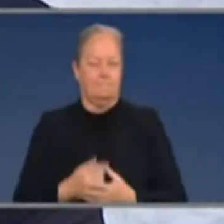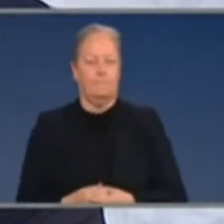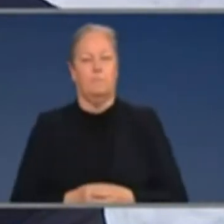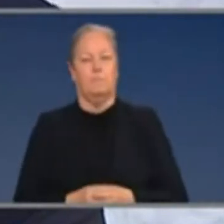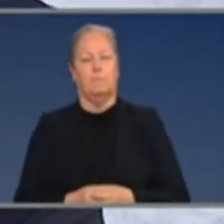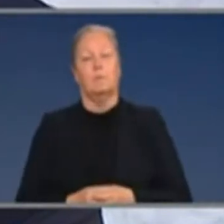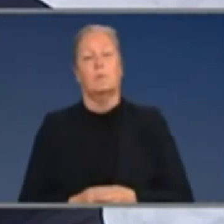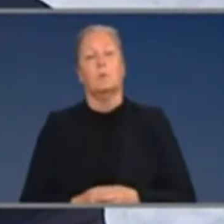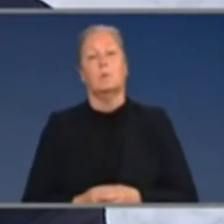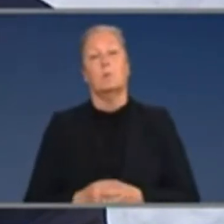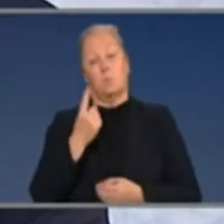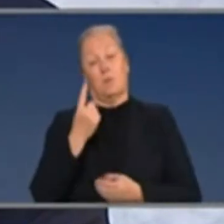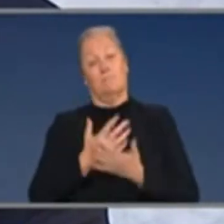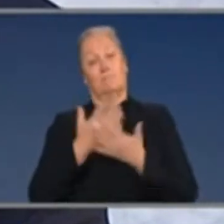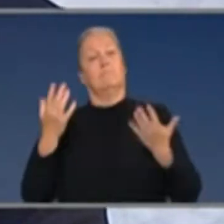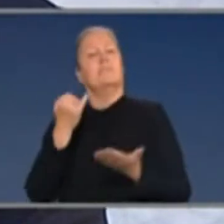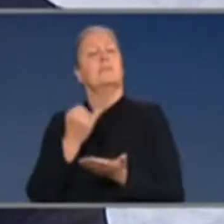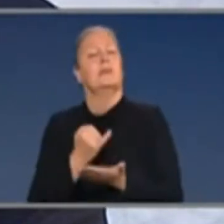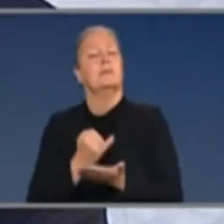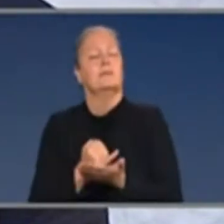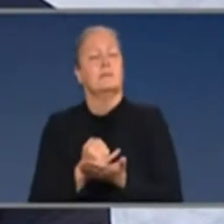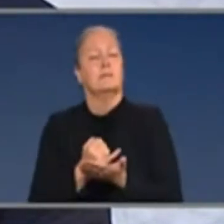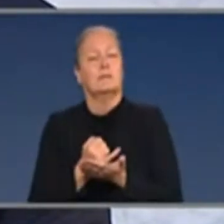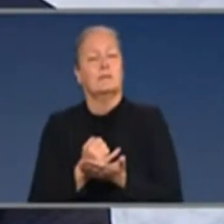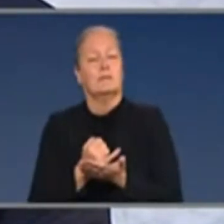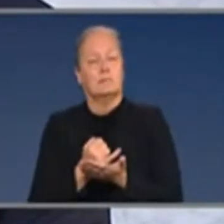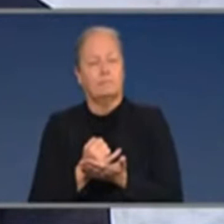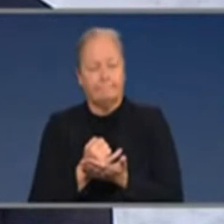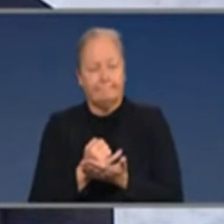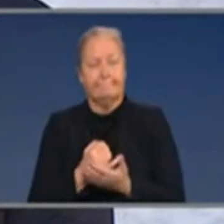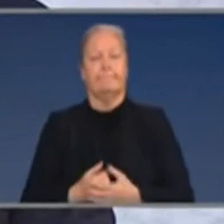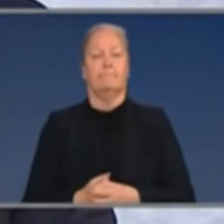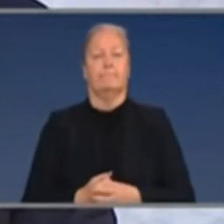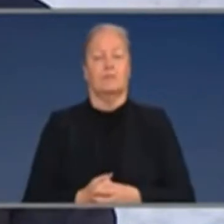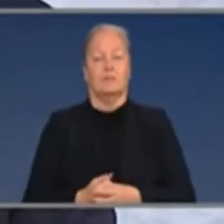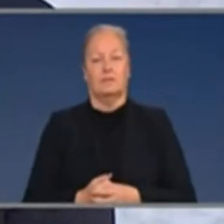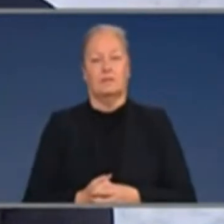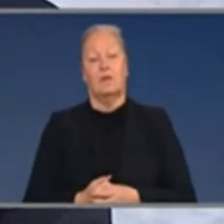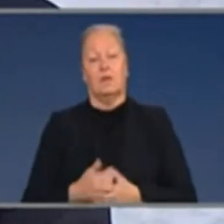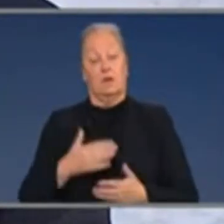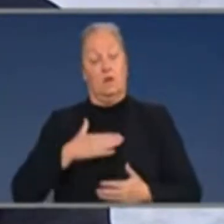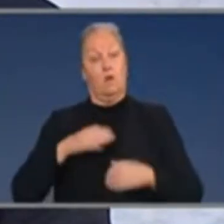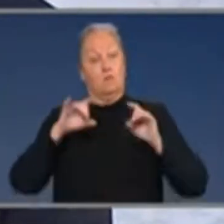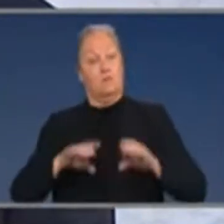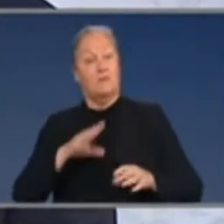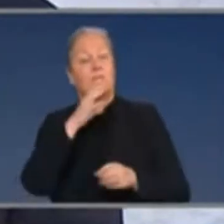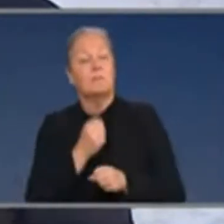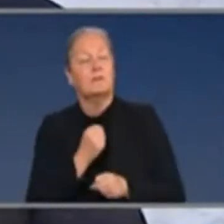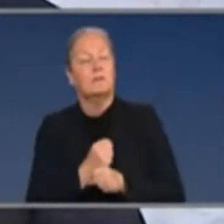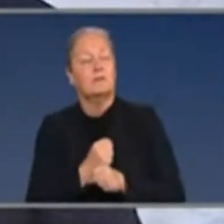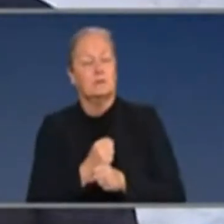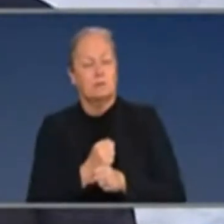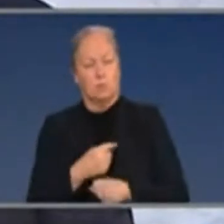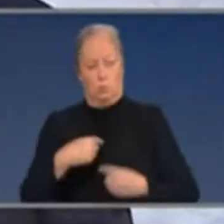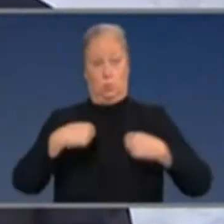And one of the mistakes that have been made is, as we've looked at this as a federal government, we've